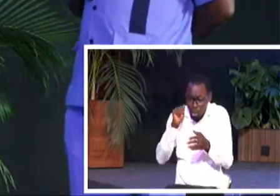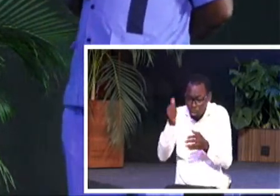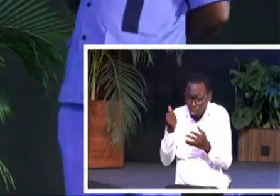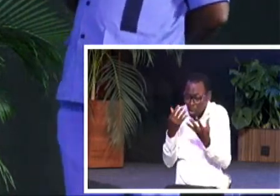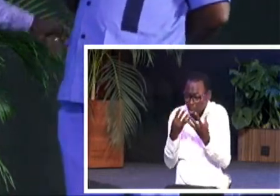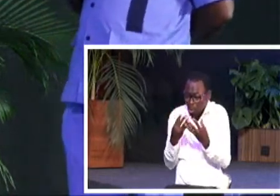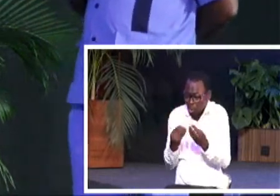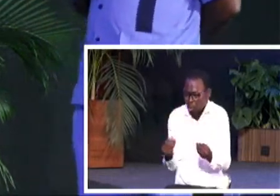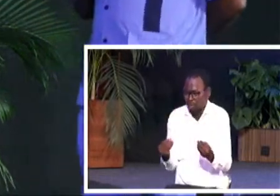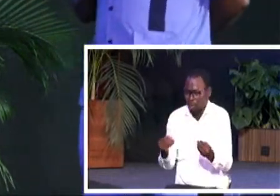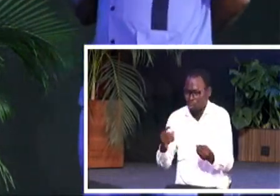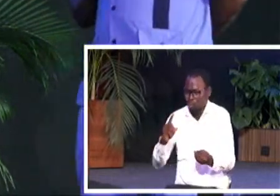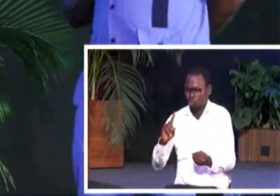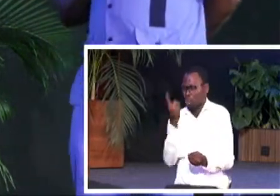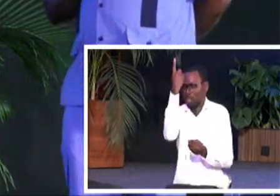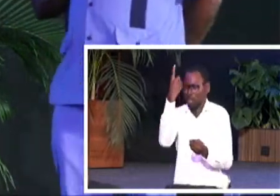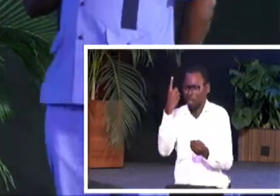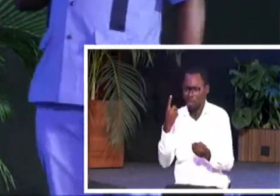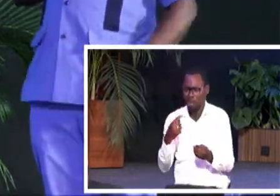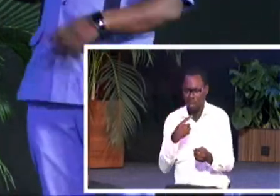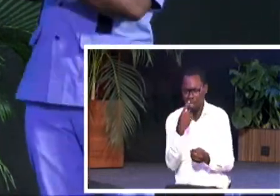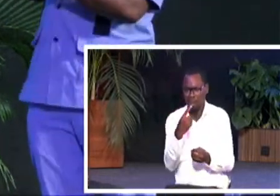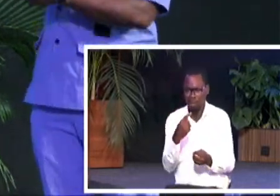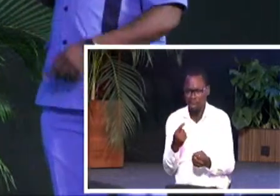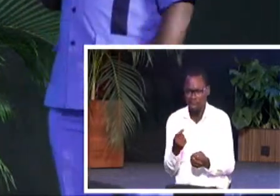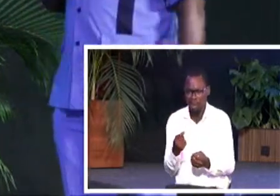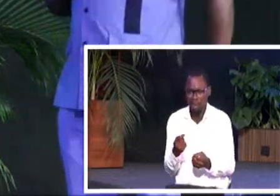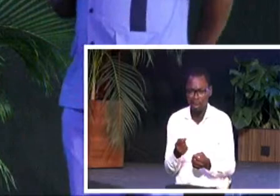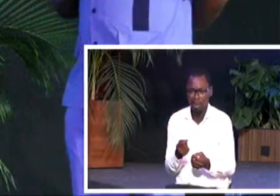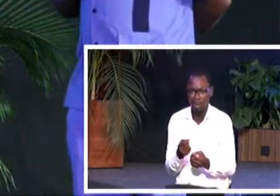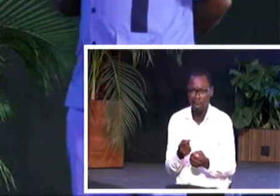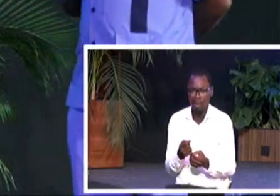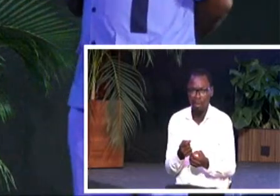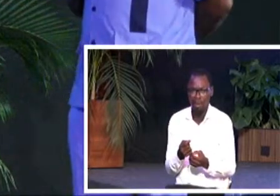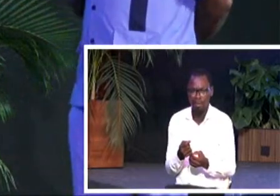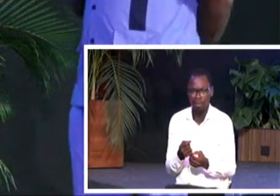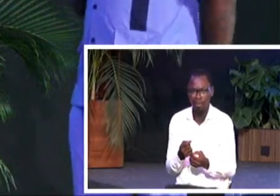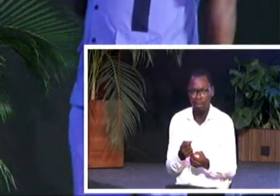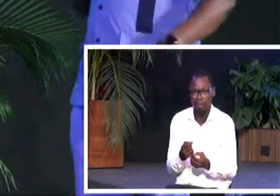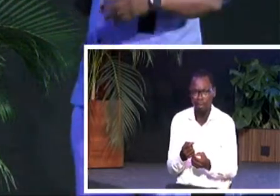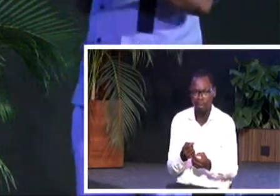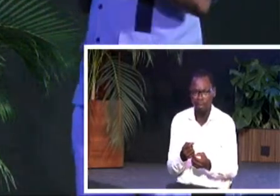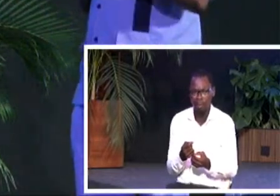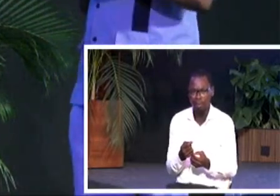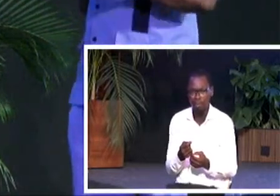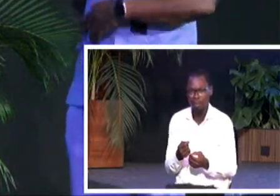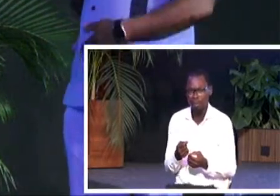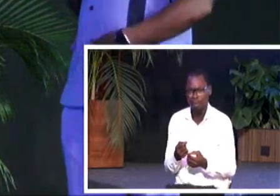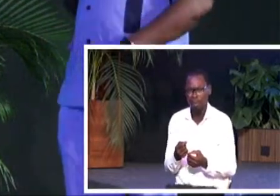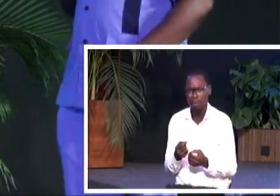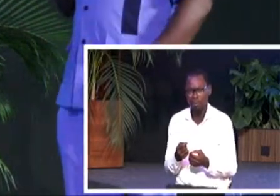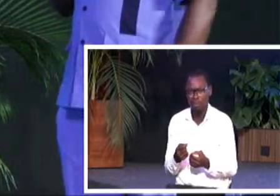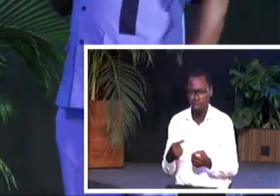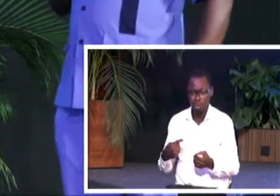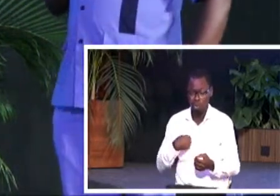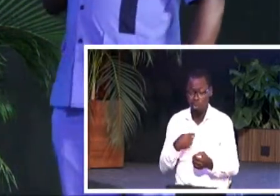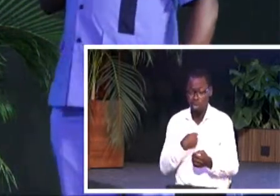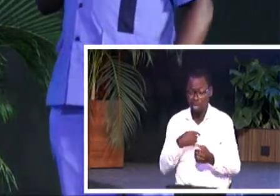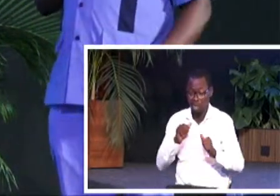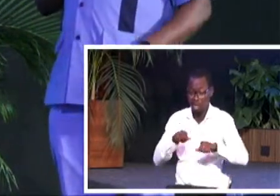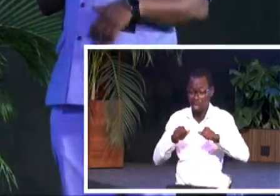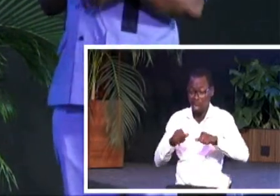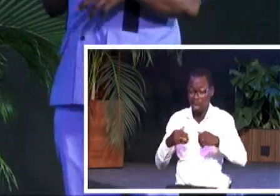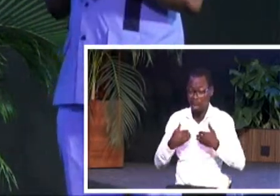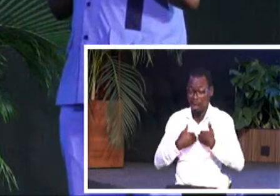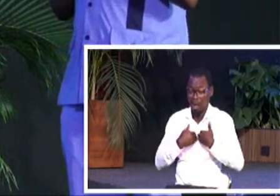one time. Tell me one thing, just one thing. It's a lack of wisdom. So we can have an AI farmer,